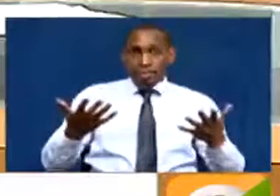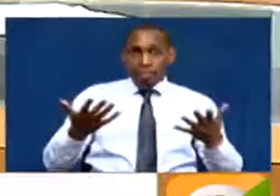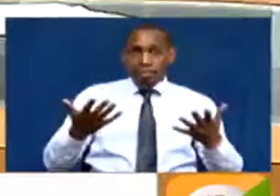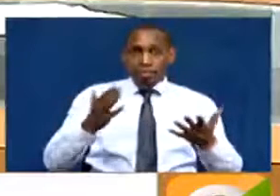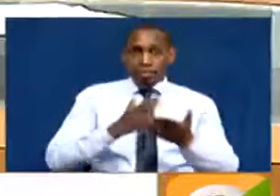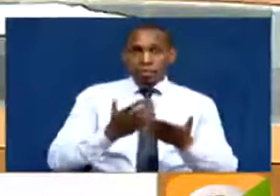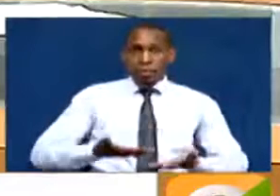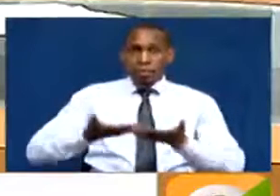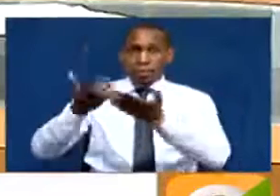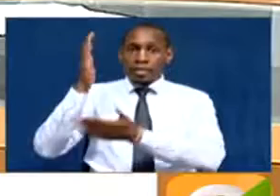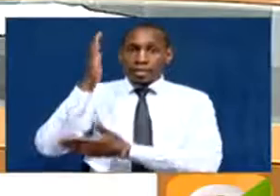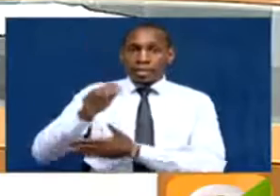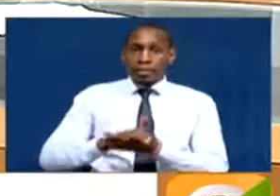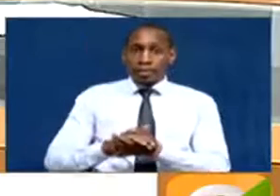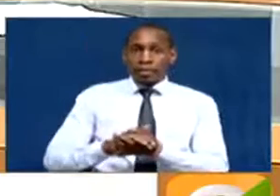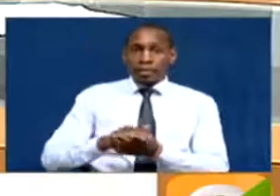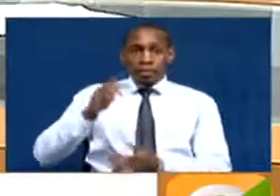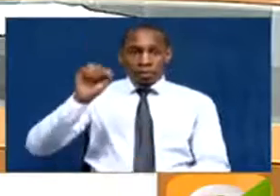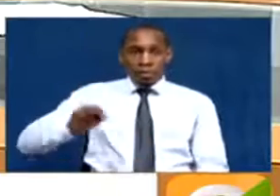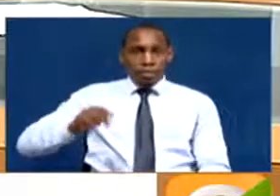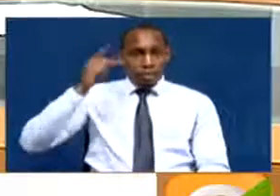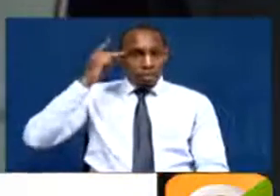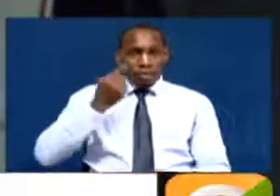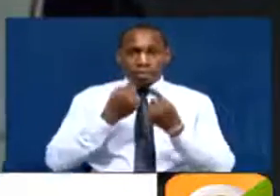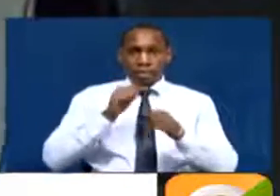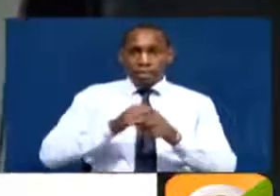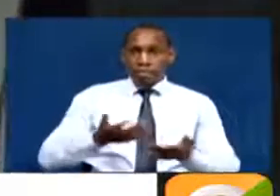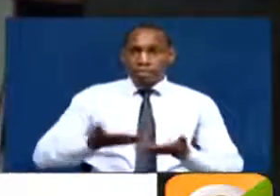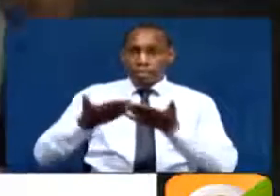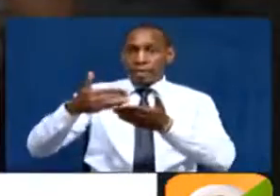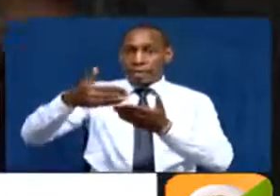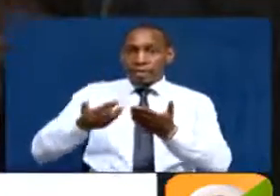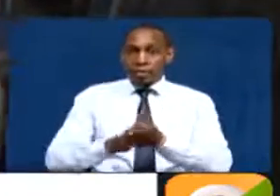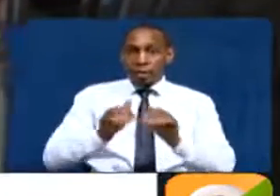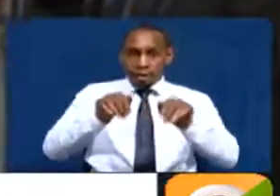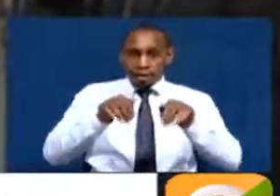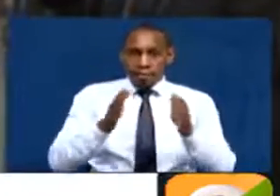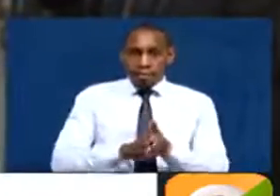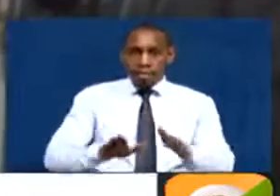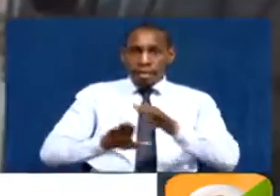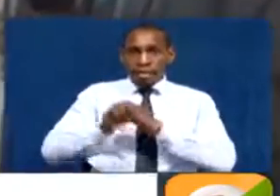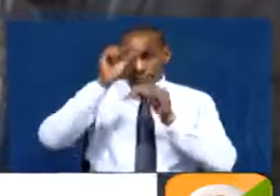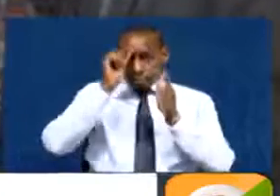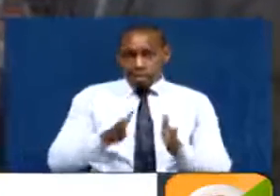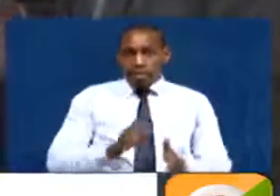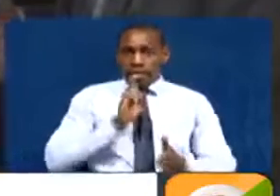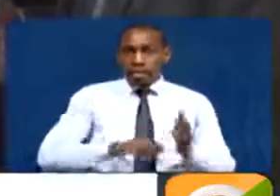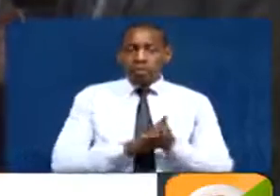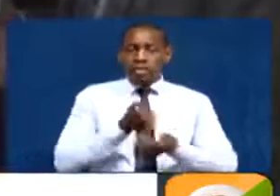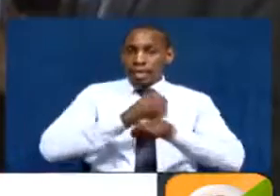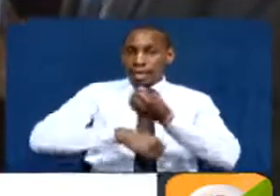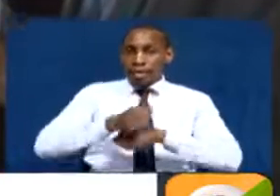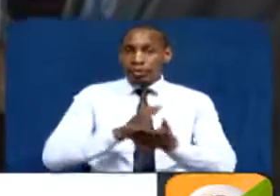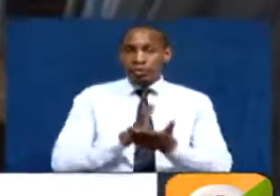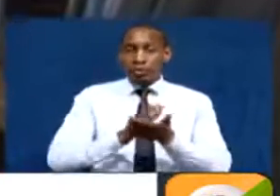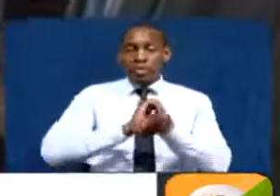make its way directly to the East Asian country. Speaking during the handing over of the check to the farmers, Kericho Governor Paul Chepkwony said the move